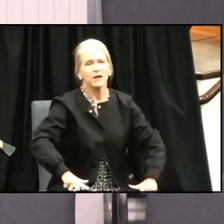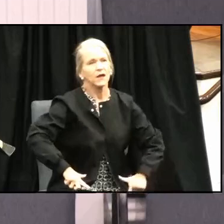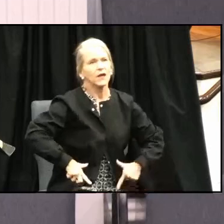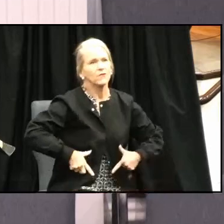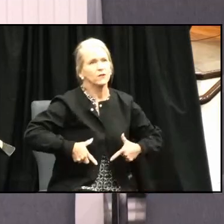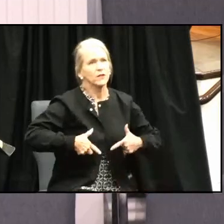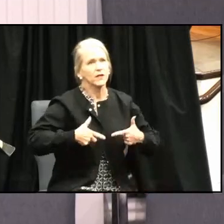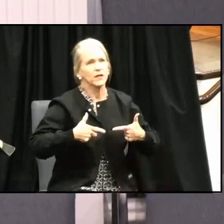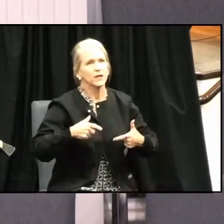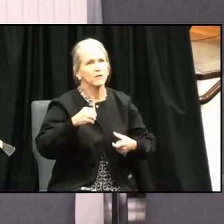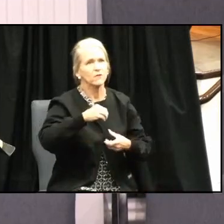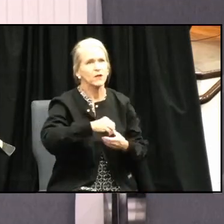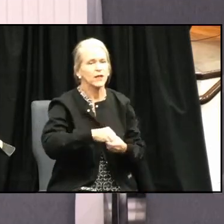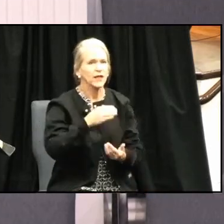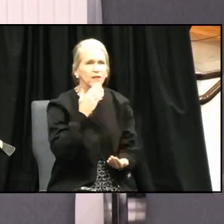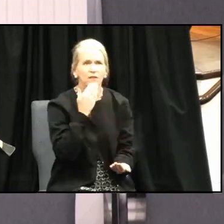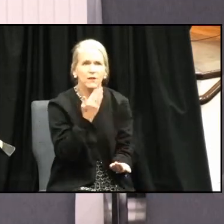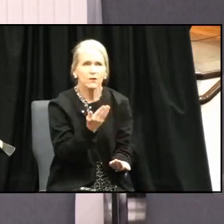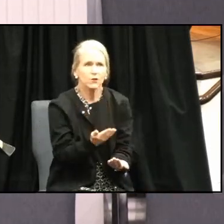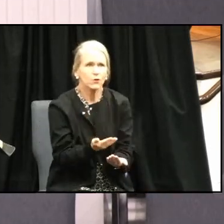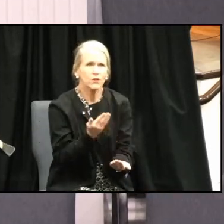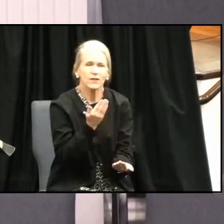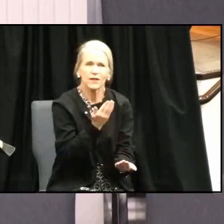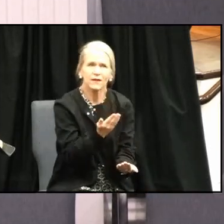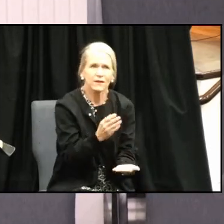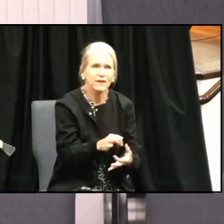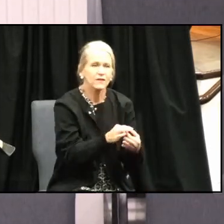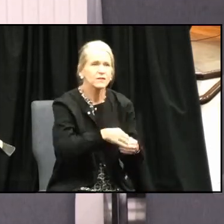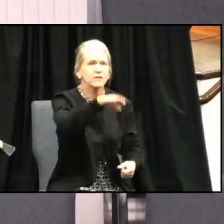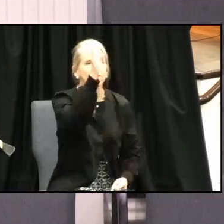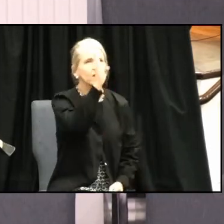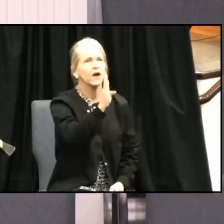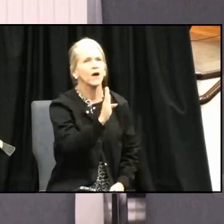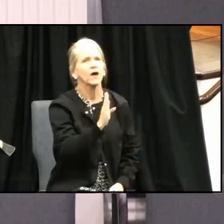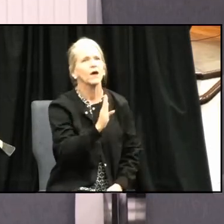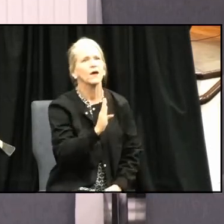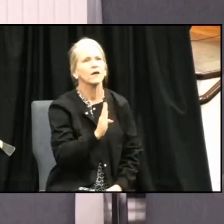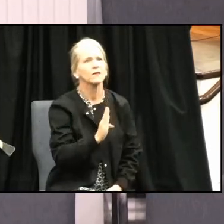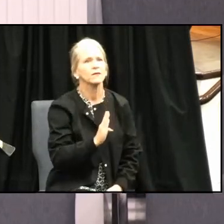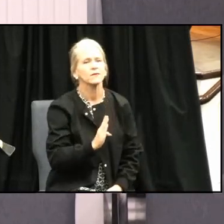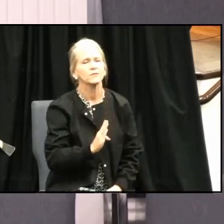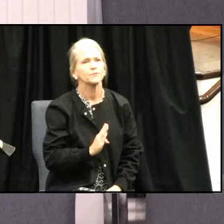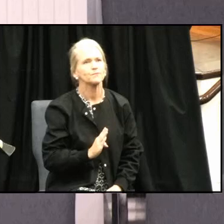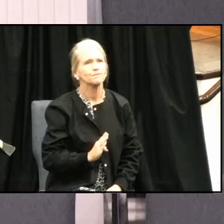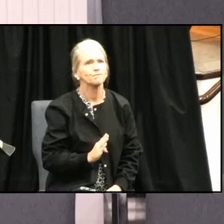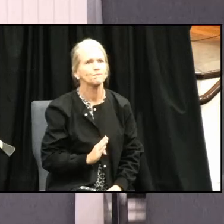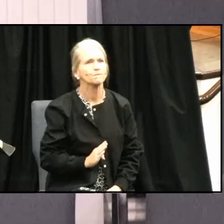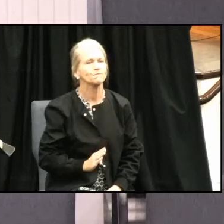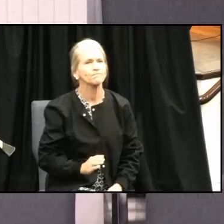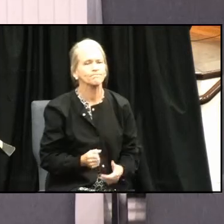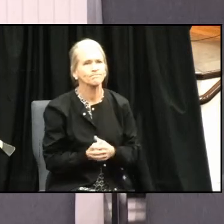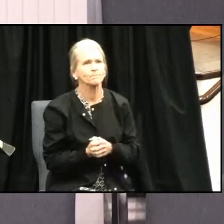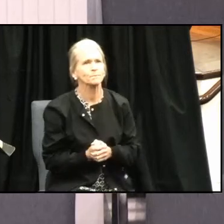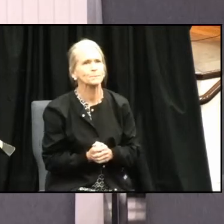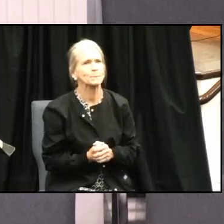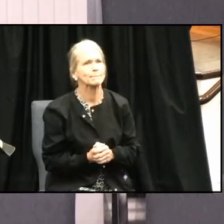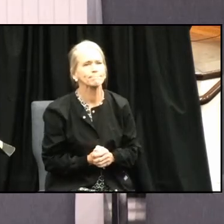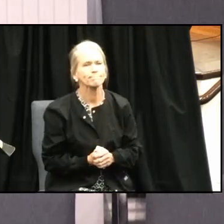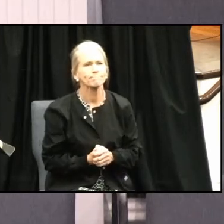I have lived in the goodness of God.